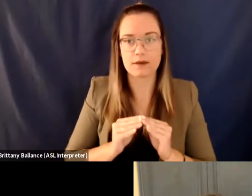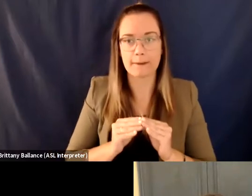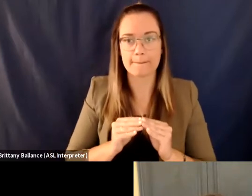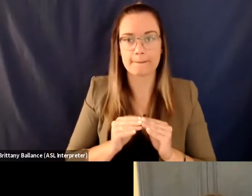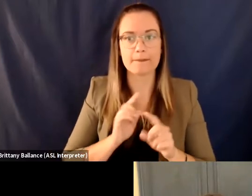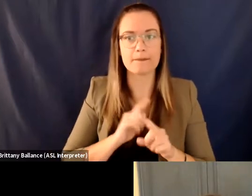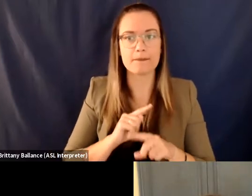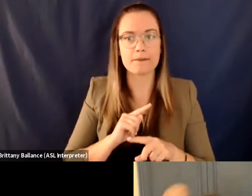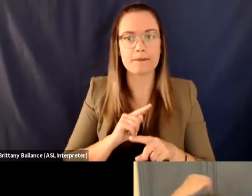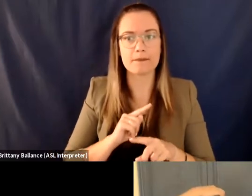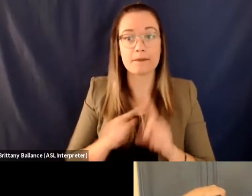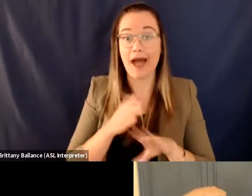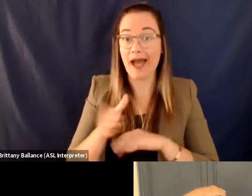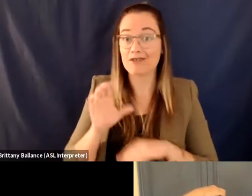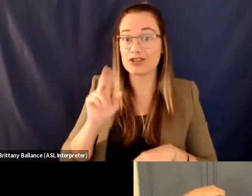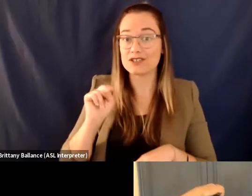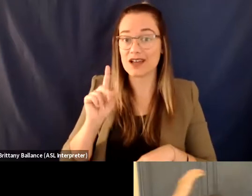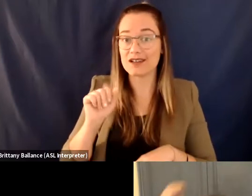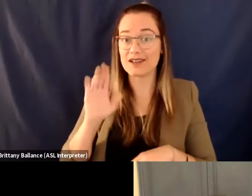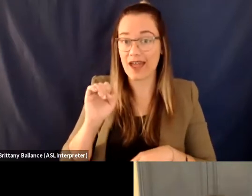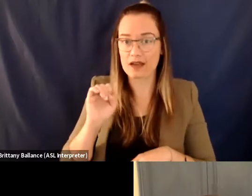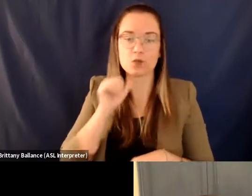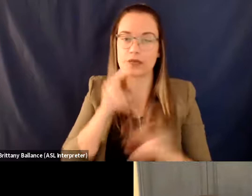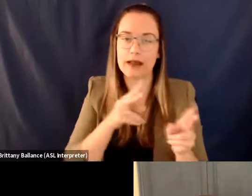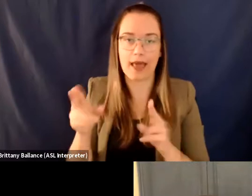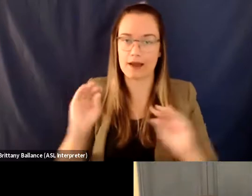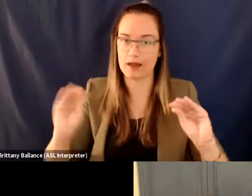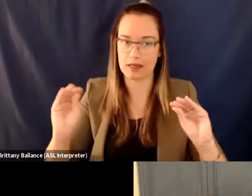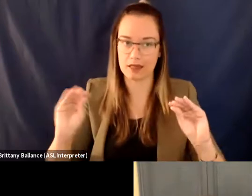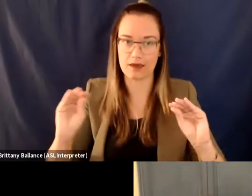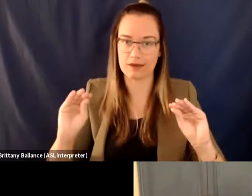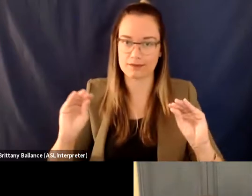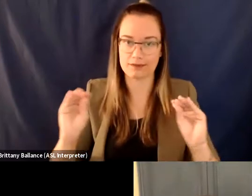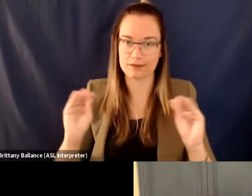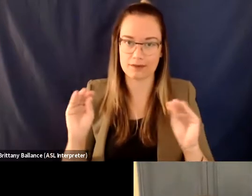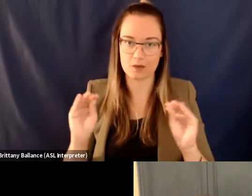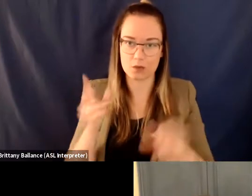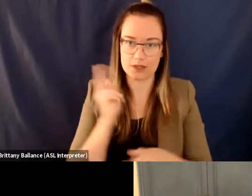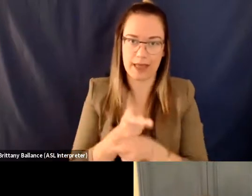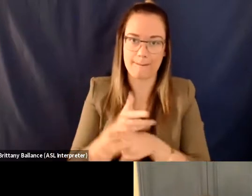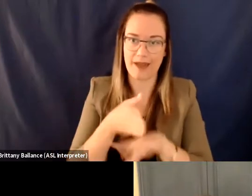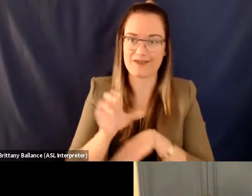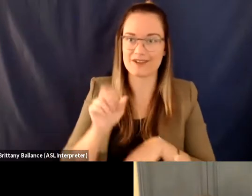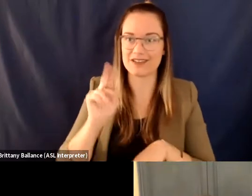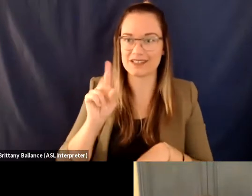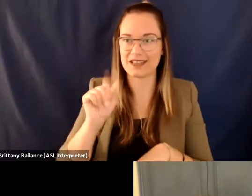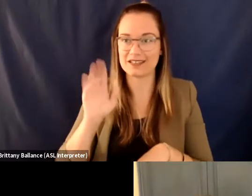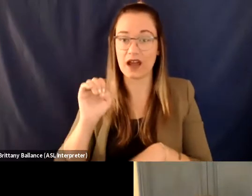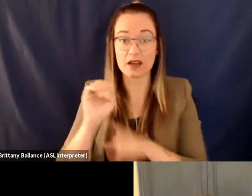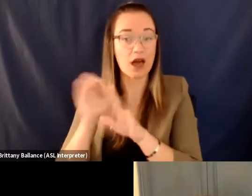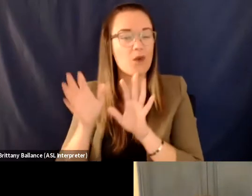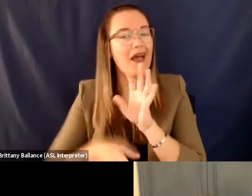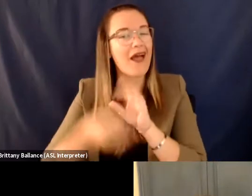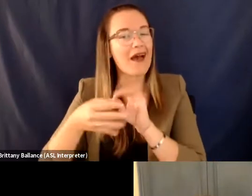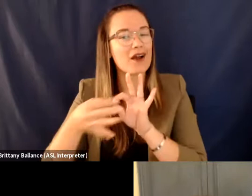we did not edit the film after Sundance. It was done. It was well received. Why would you? If I could comment on that